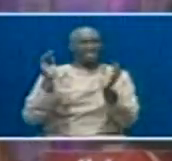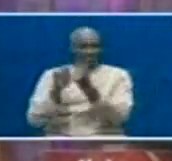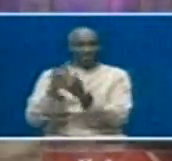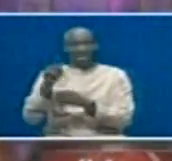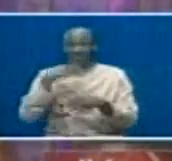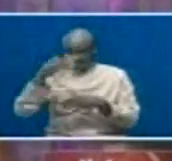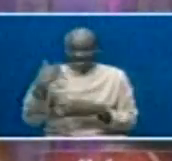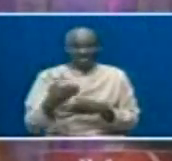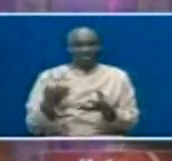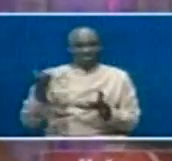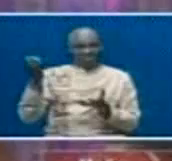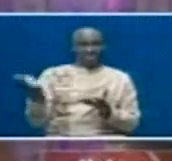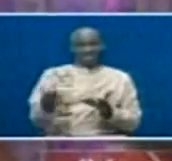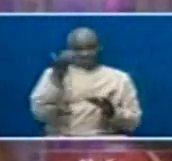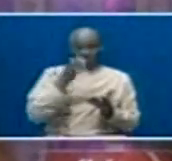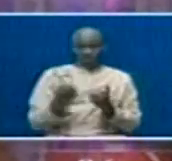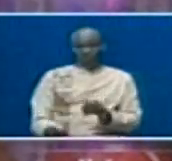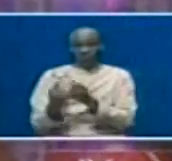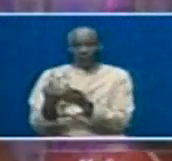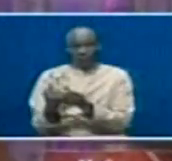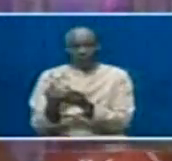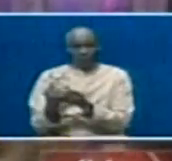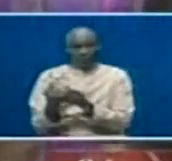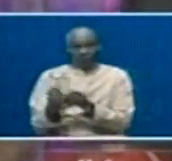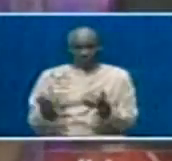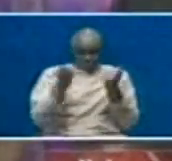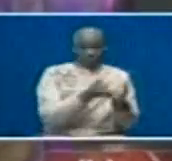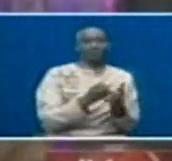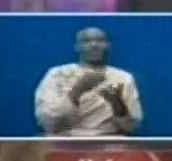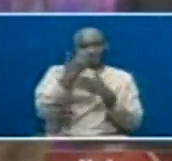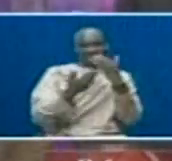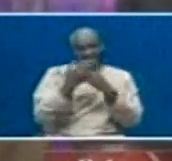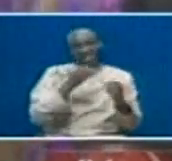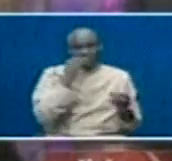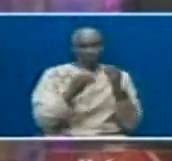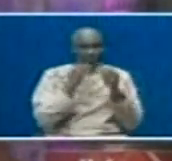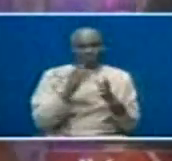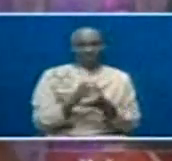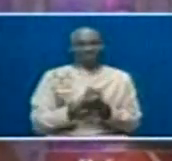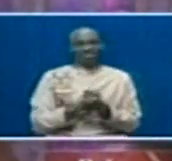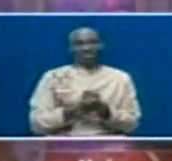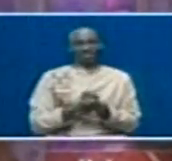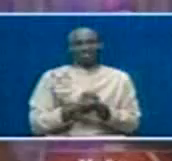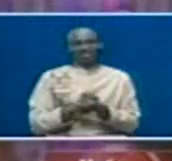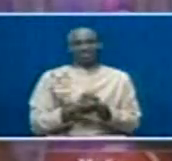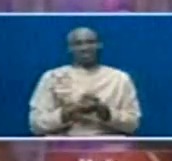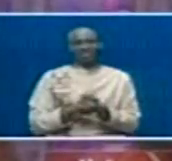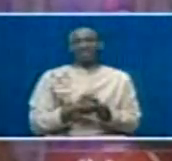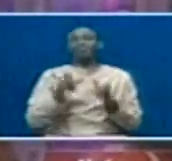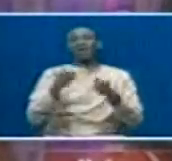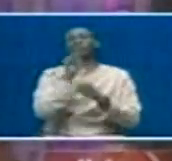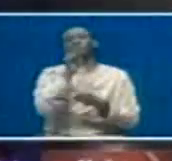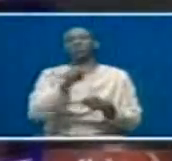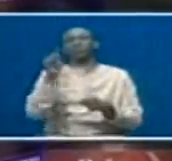day, we heat it up, eat a little bit, bring a bread in. No microwave? No, what, microwave? In